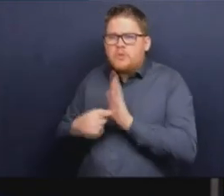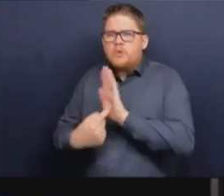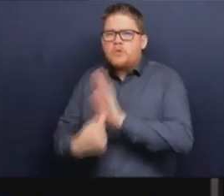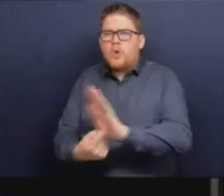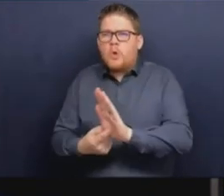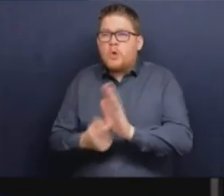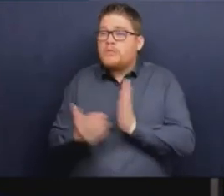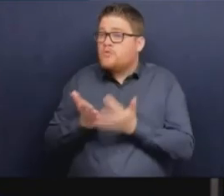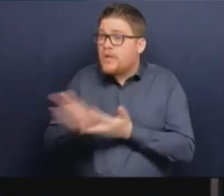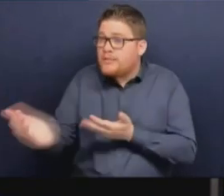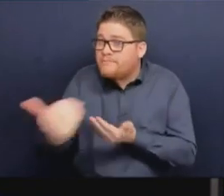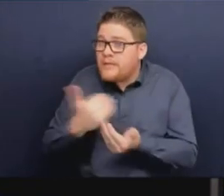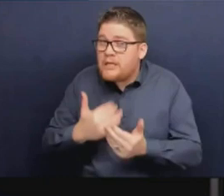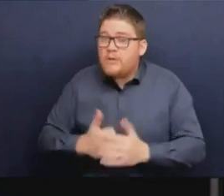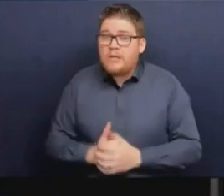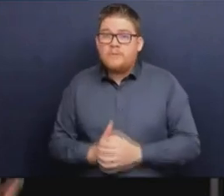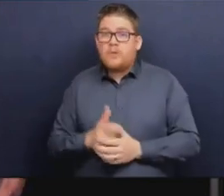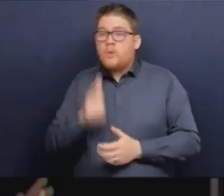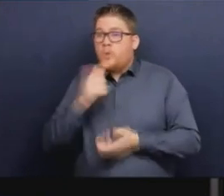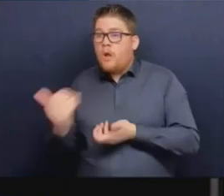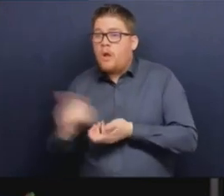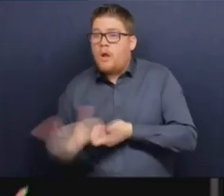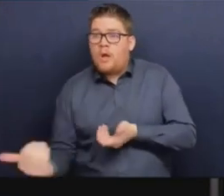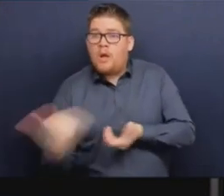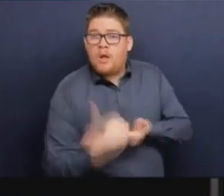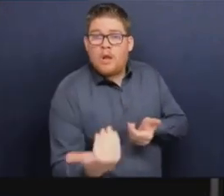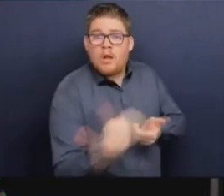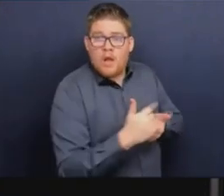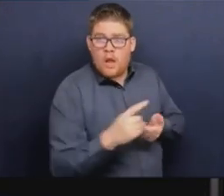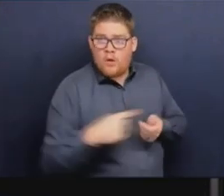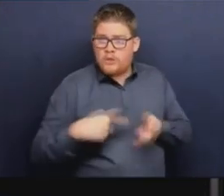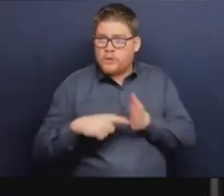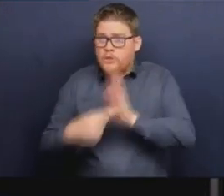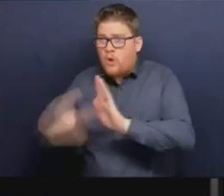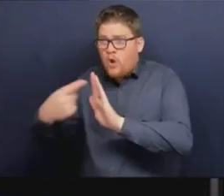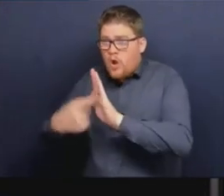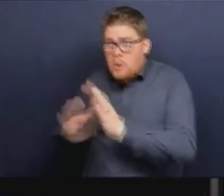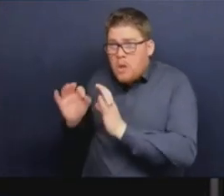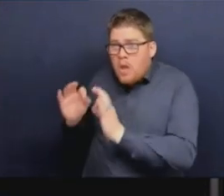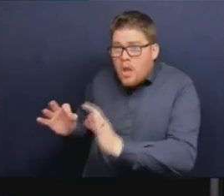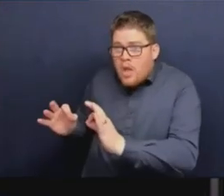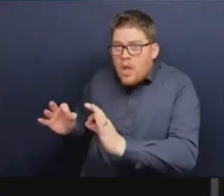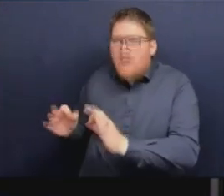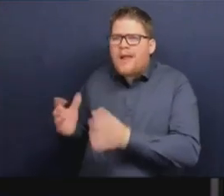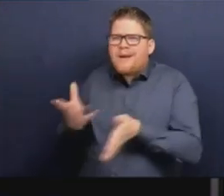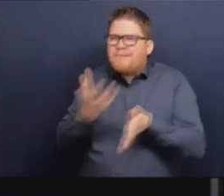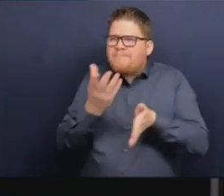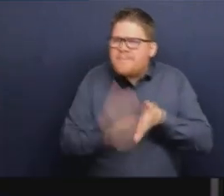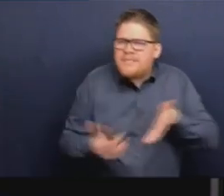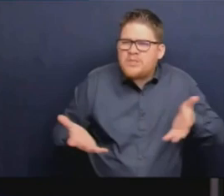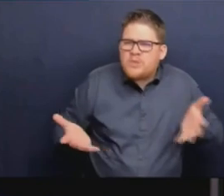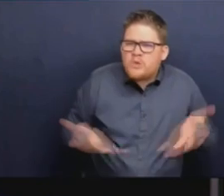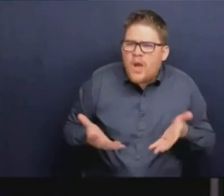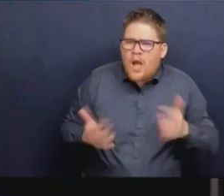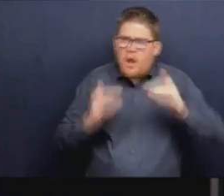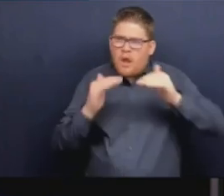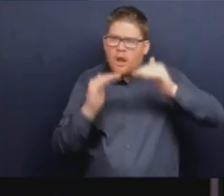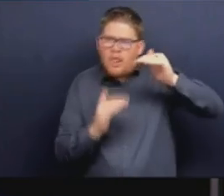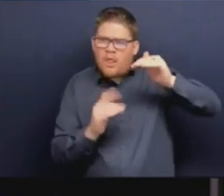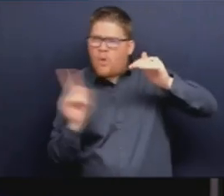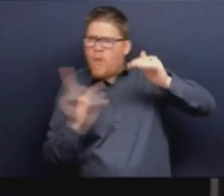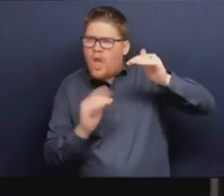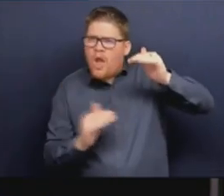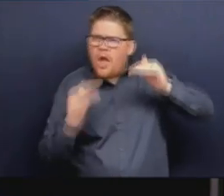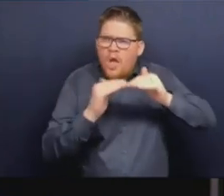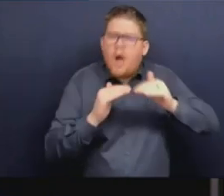to check those numbers, like what are the inequities, what are the gaps, what are the barriers that we are facing, and also to make us accountable.